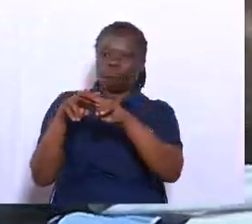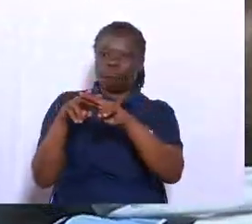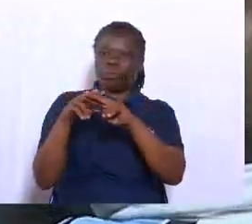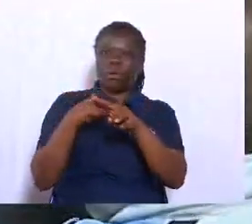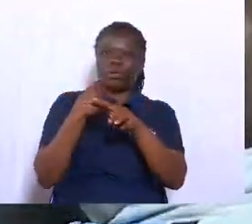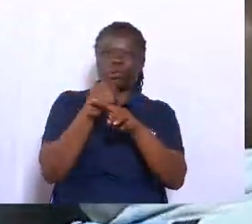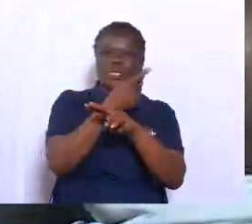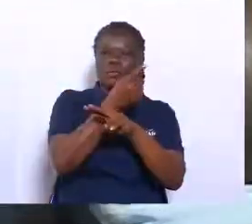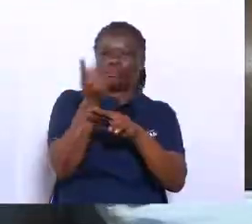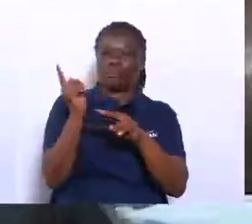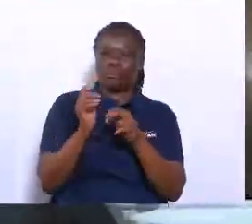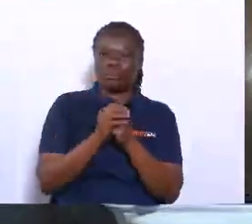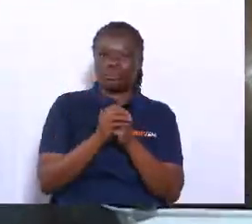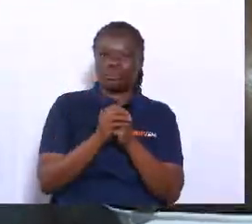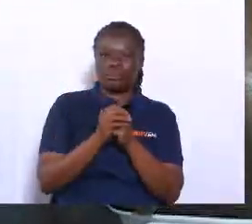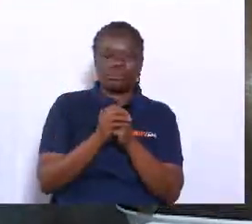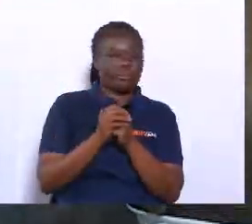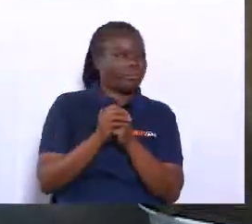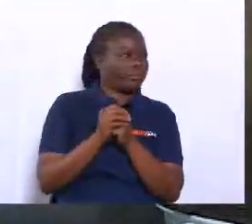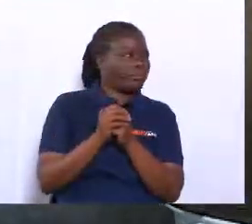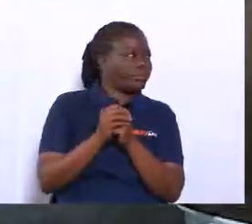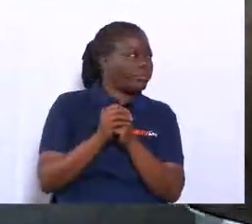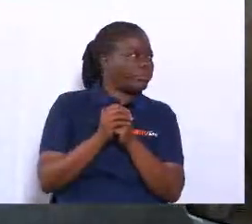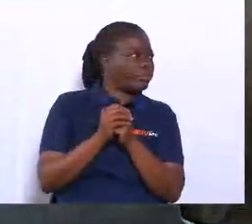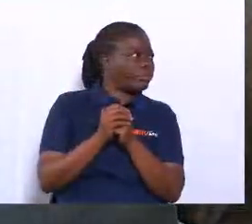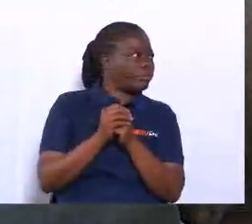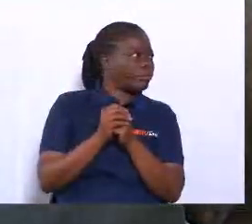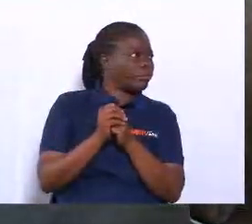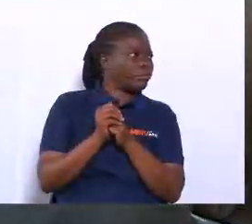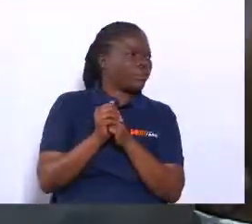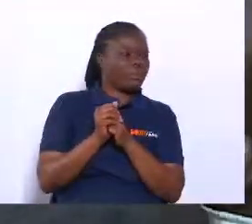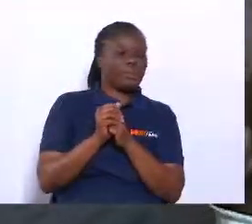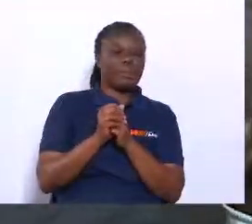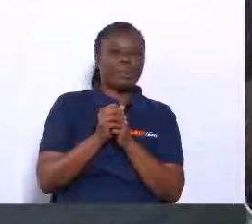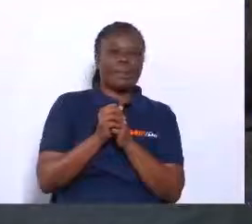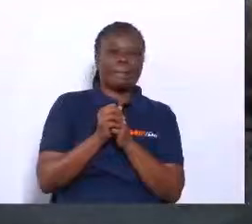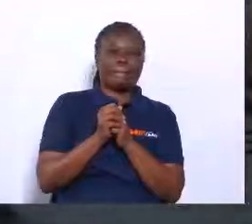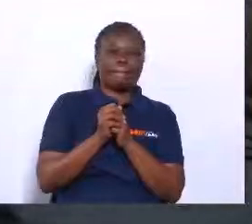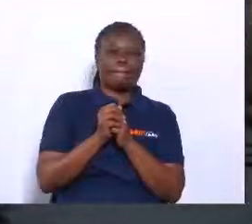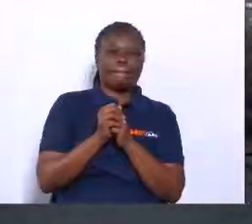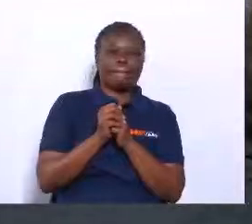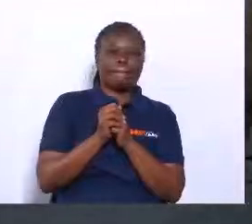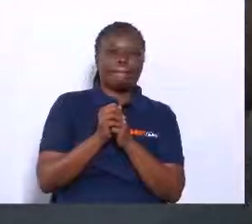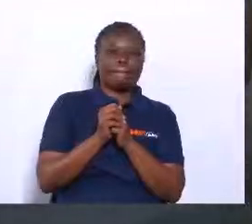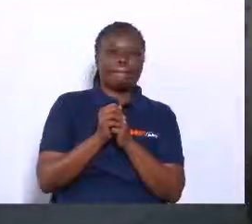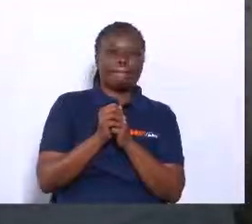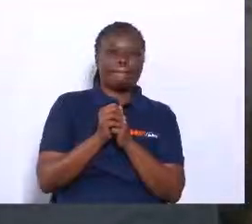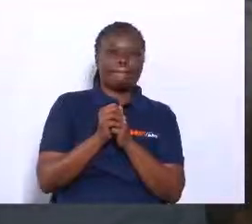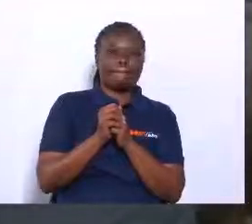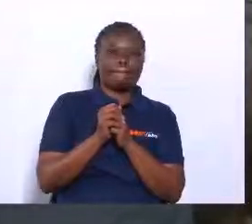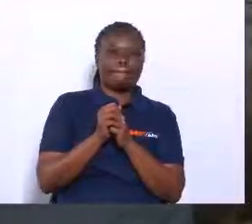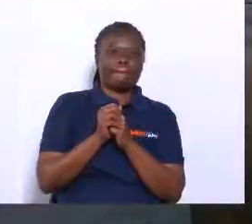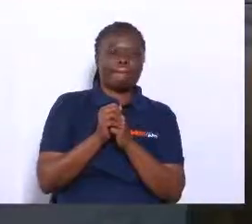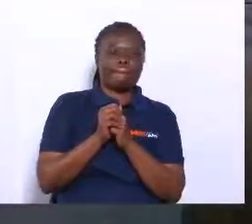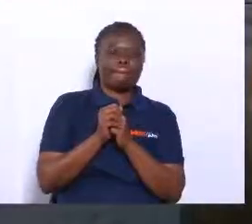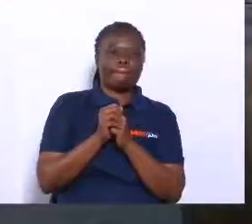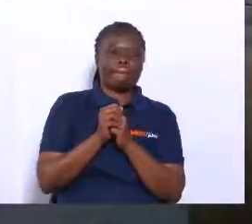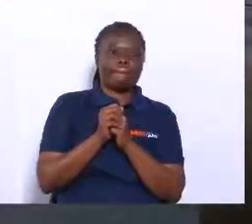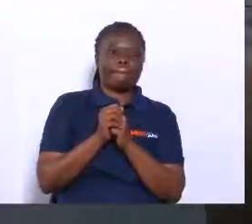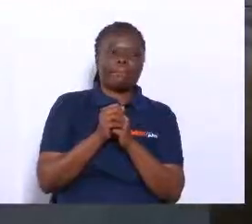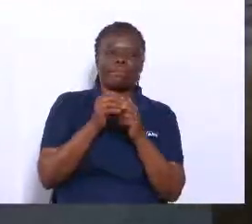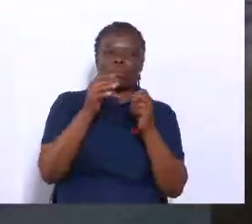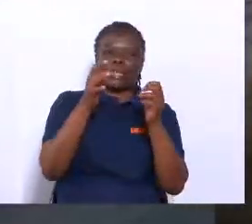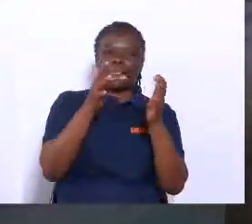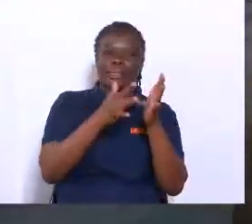to you. Naomba wengine wote ambao hakuja mbele mweze mketi mahali popote mlipo.